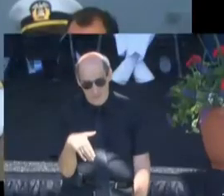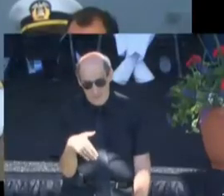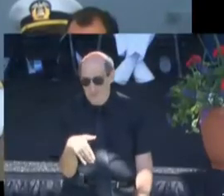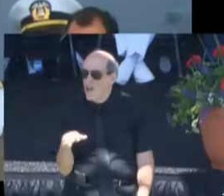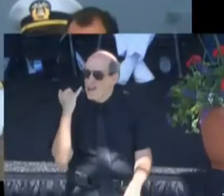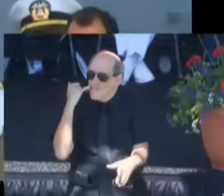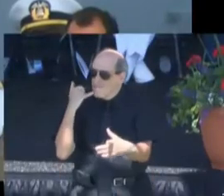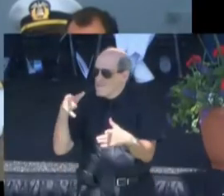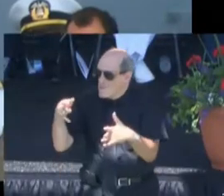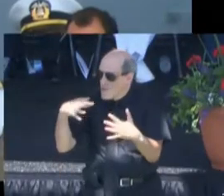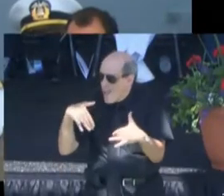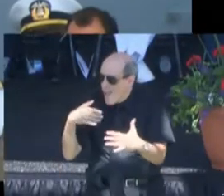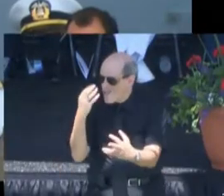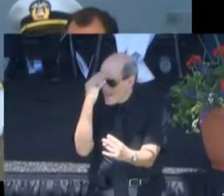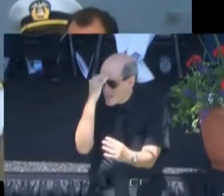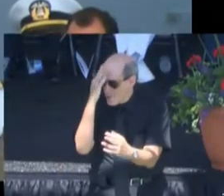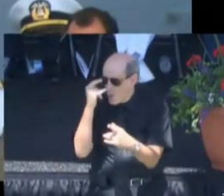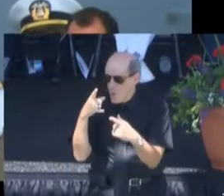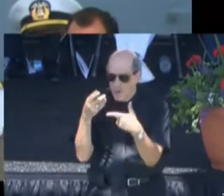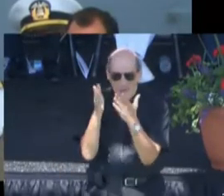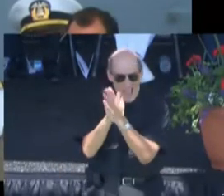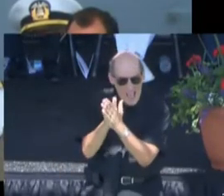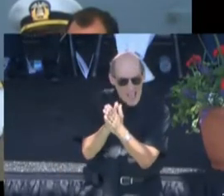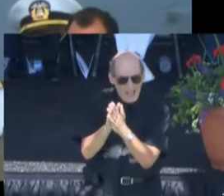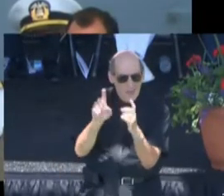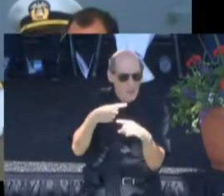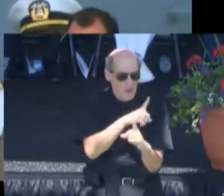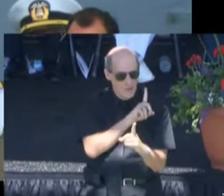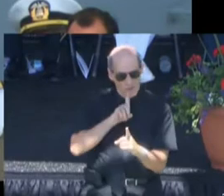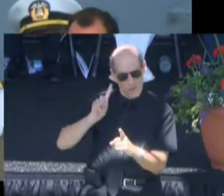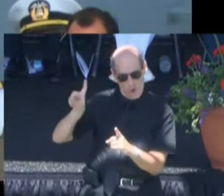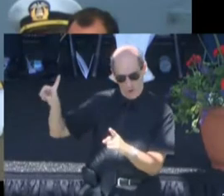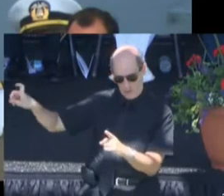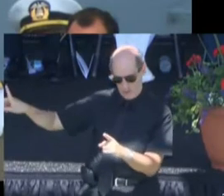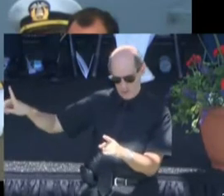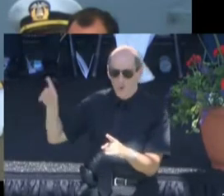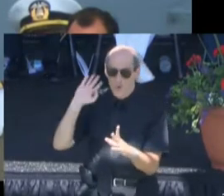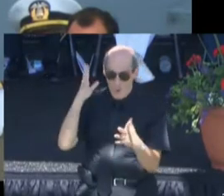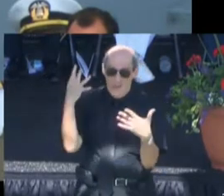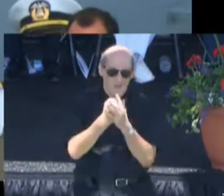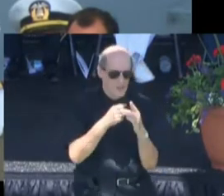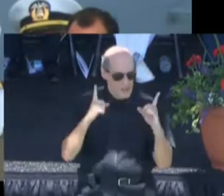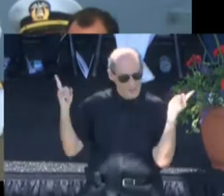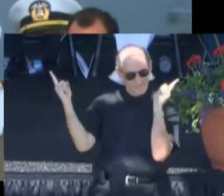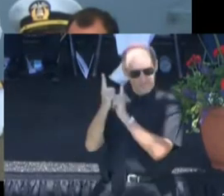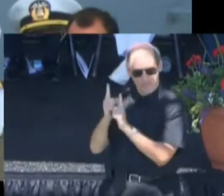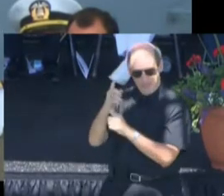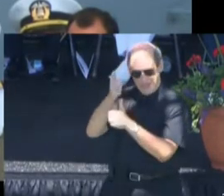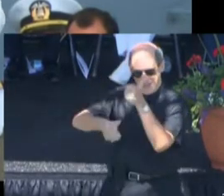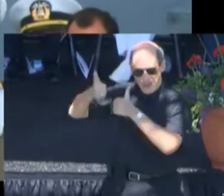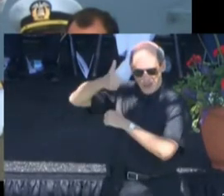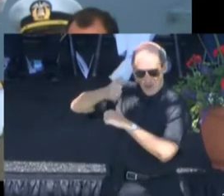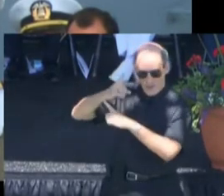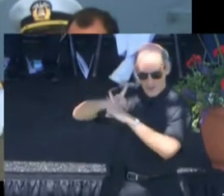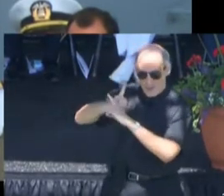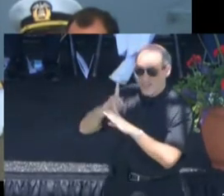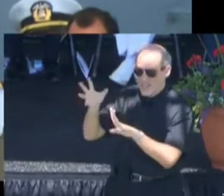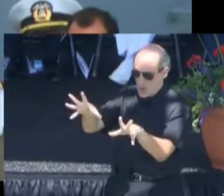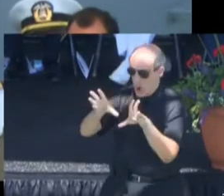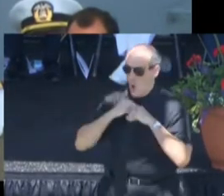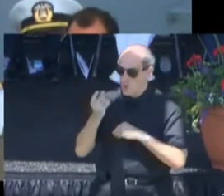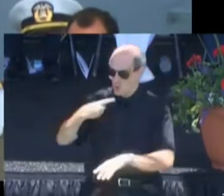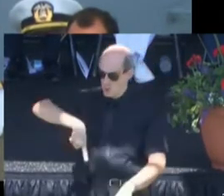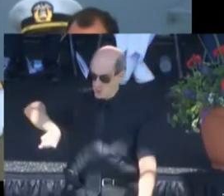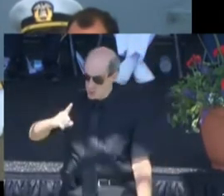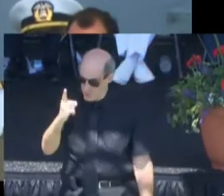If you haven't considered what you're going to ask or what you're going to say when you cross the stage today, because you're going to have the opportunity to meet the Secretary of Defense, who owns you, all of